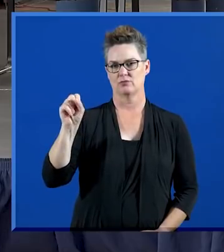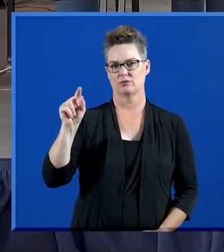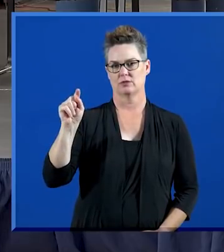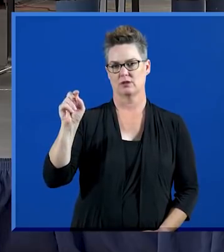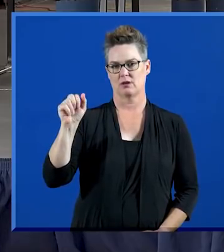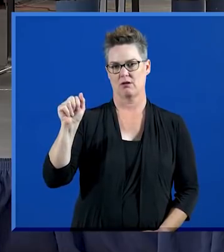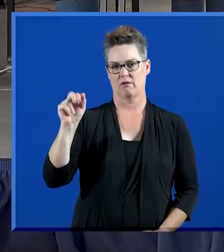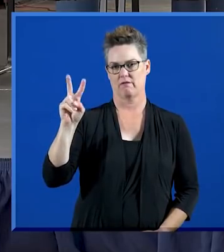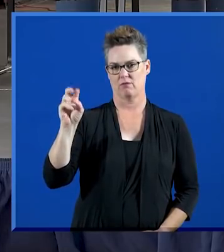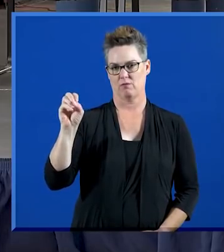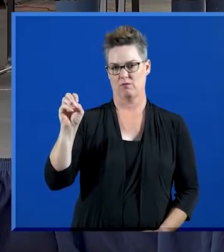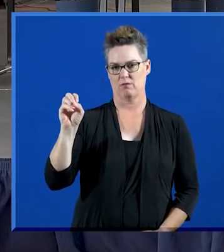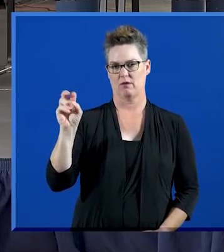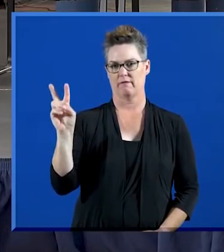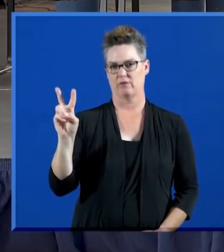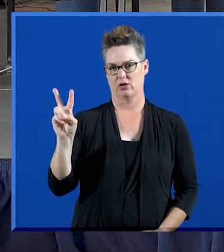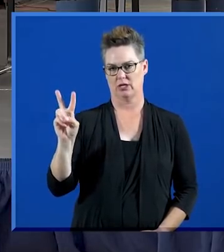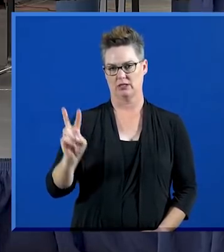Gustavo Vargas.